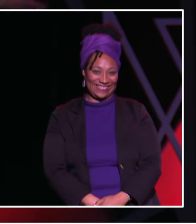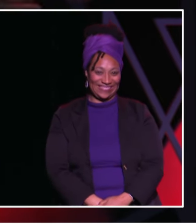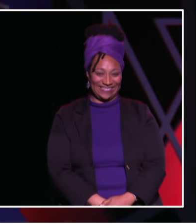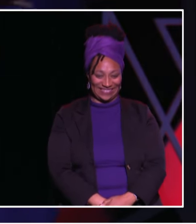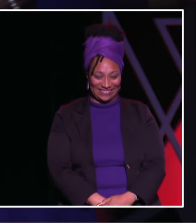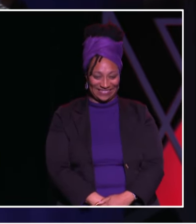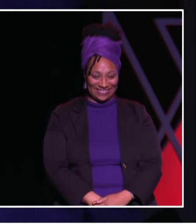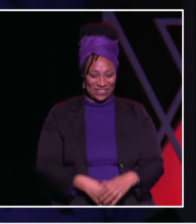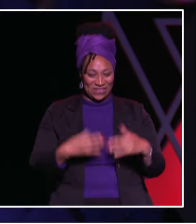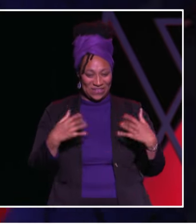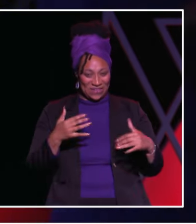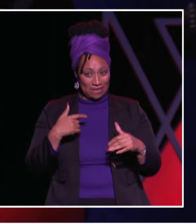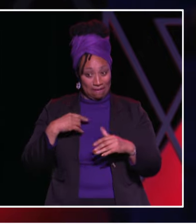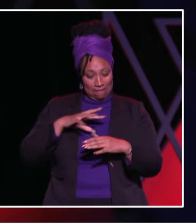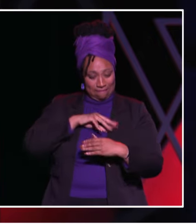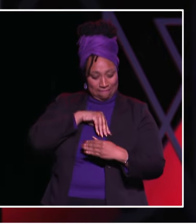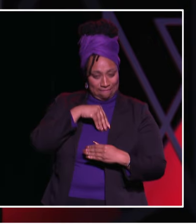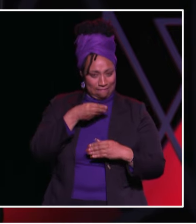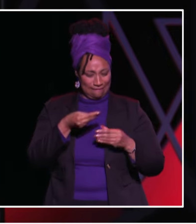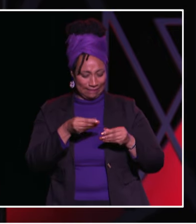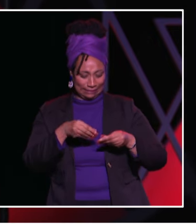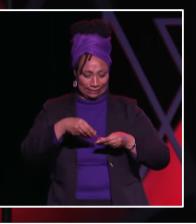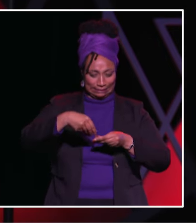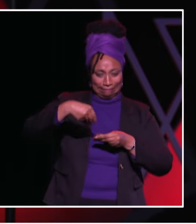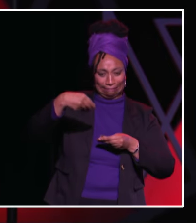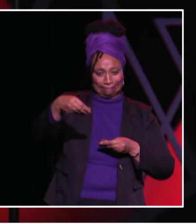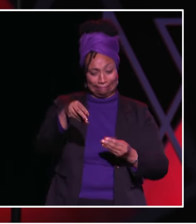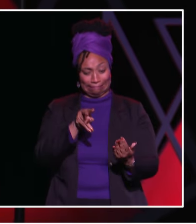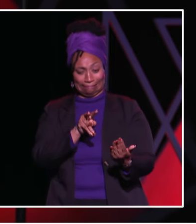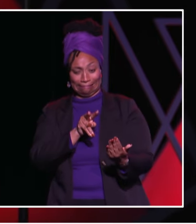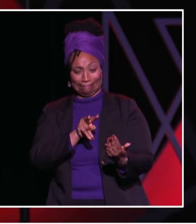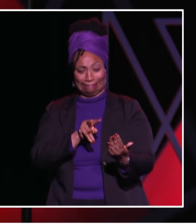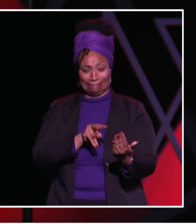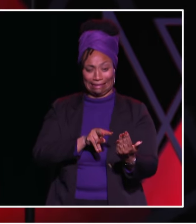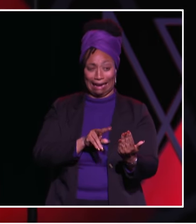there an award? Yeah. Maybe it's just the reward.